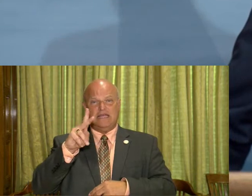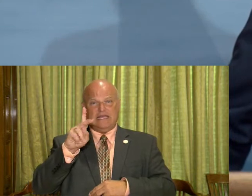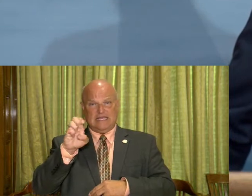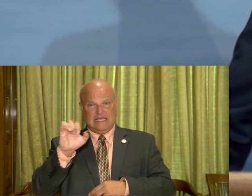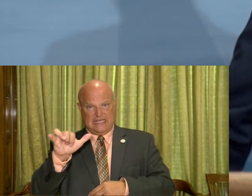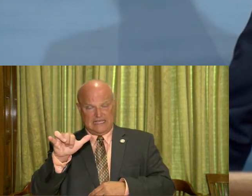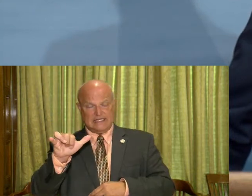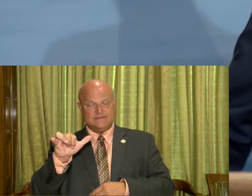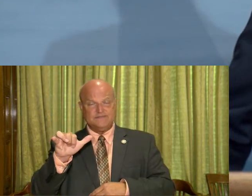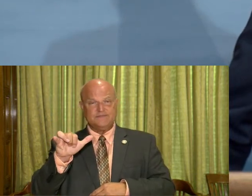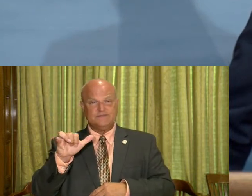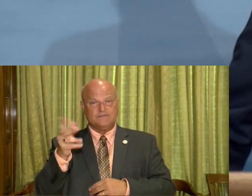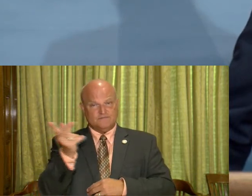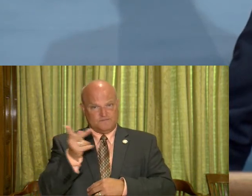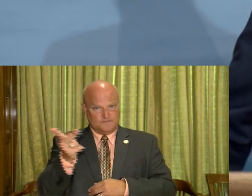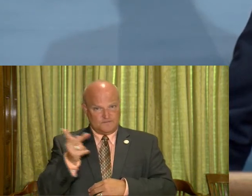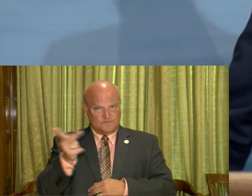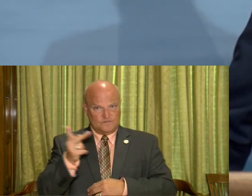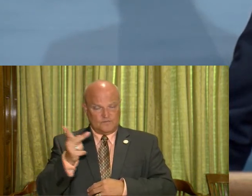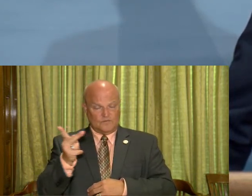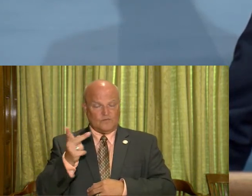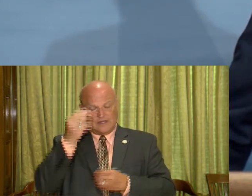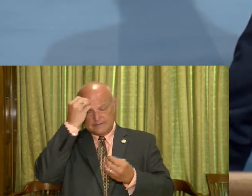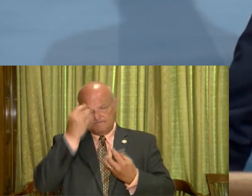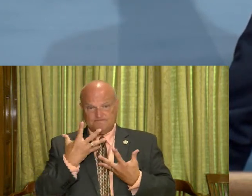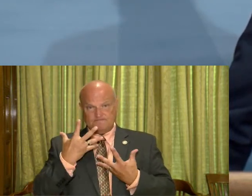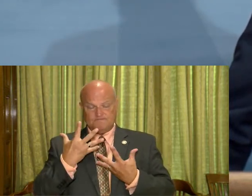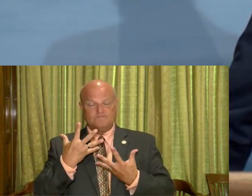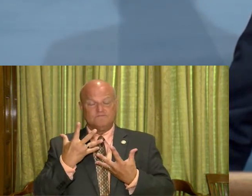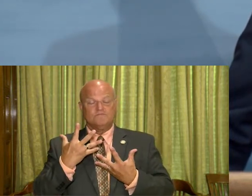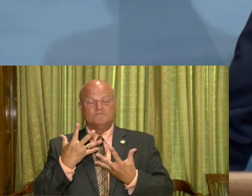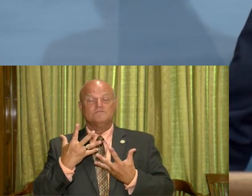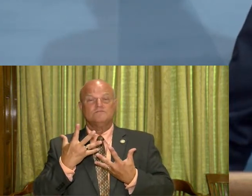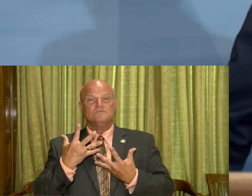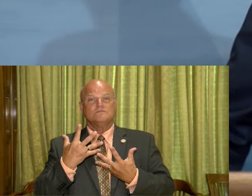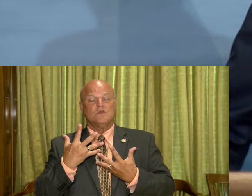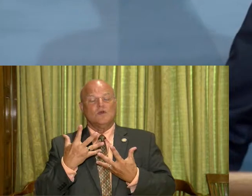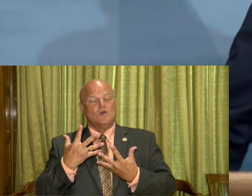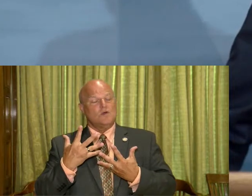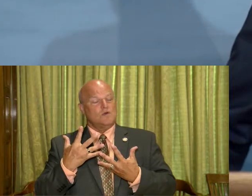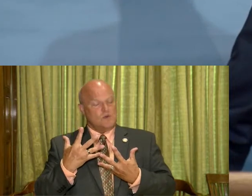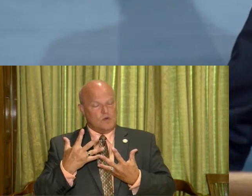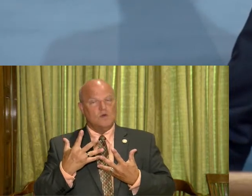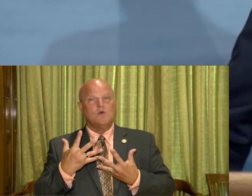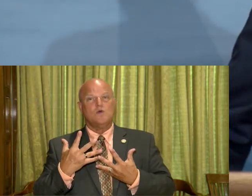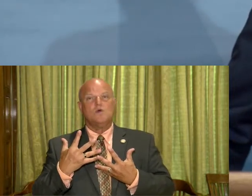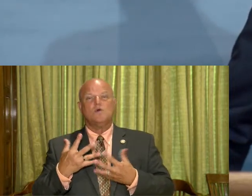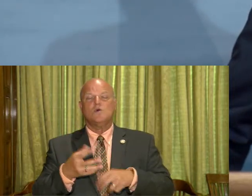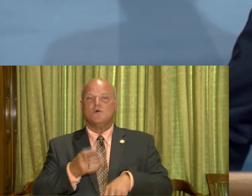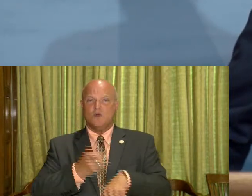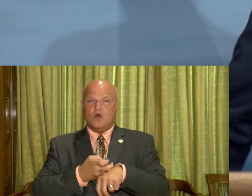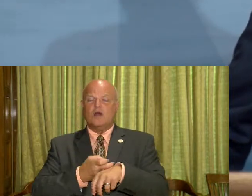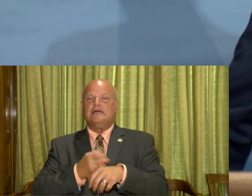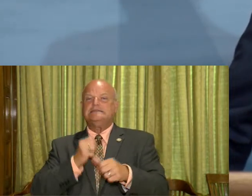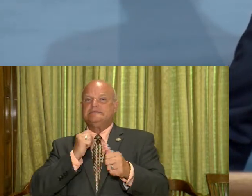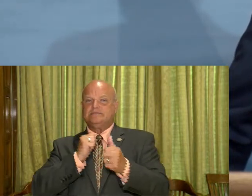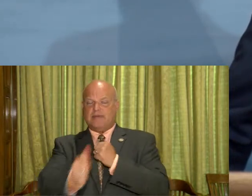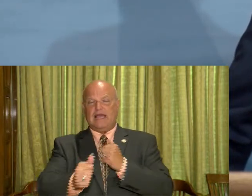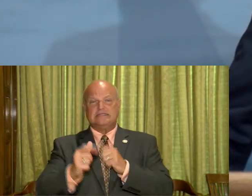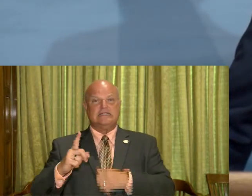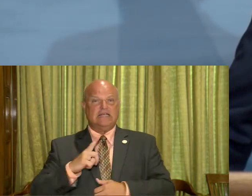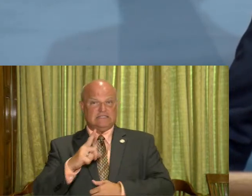and they have expressed to me that it's going to be a heavy lift to get passage of this